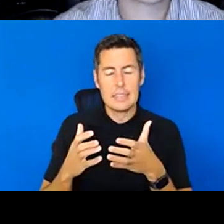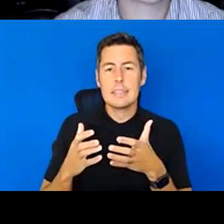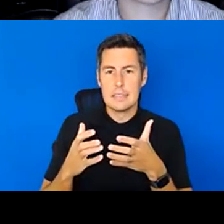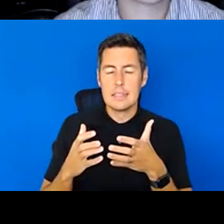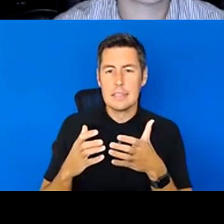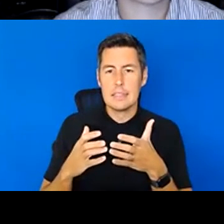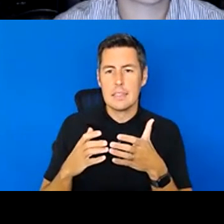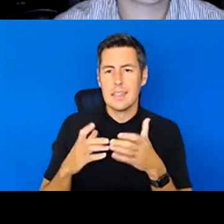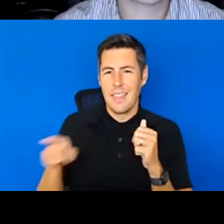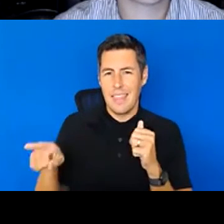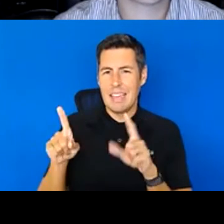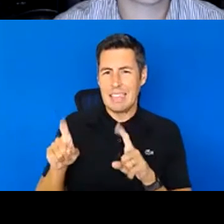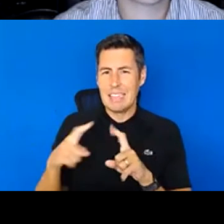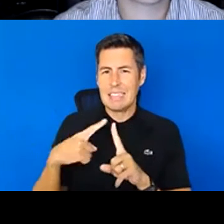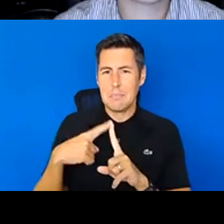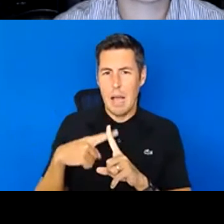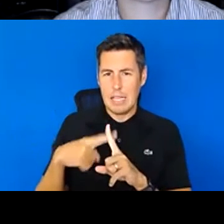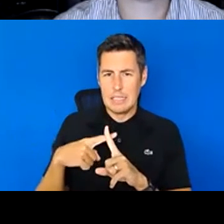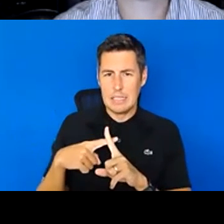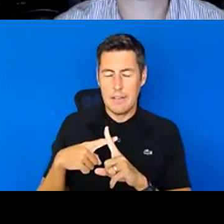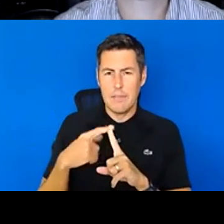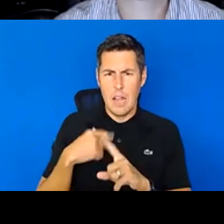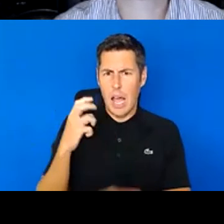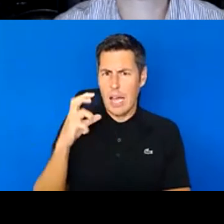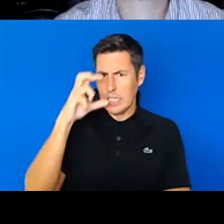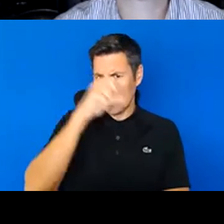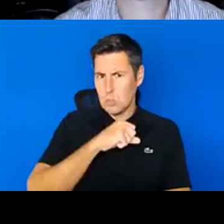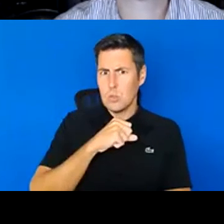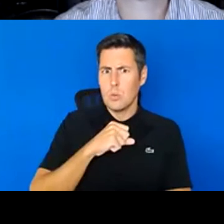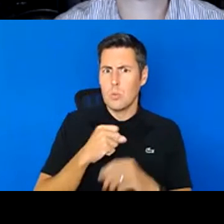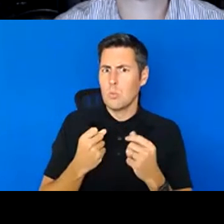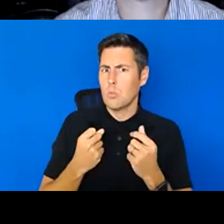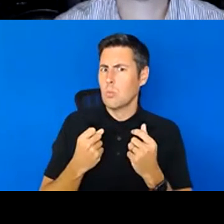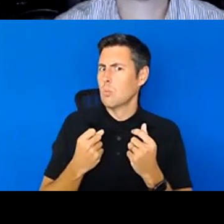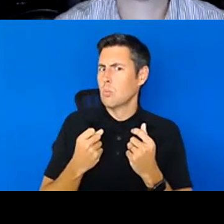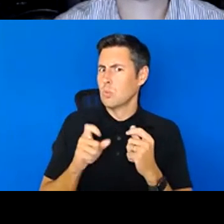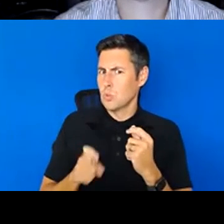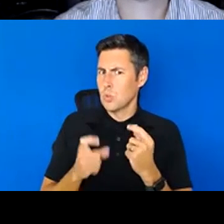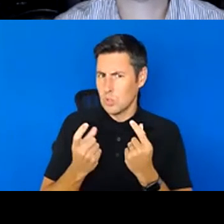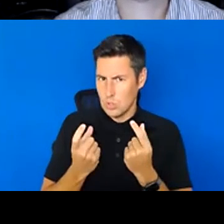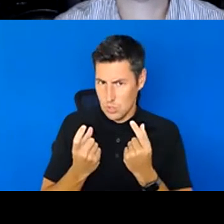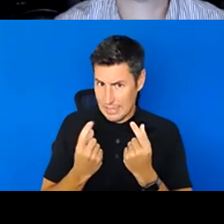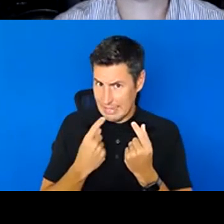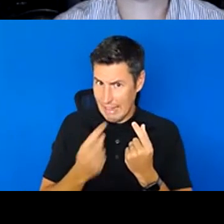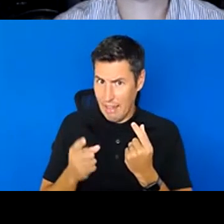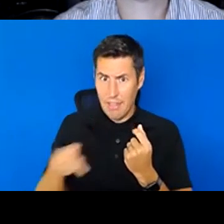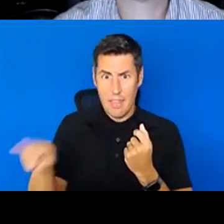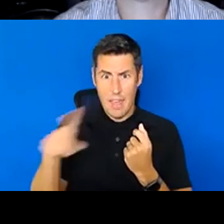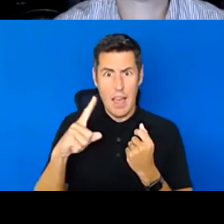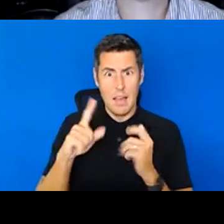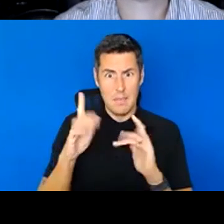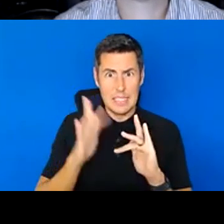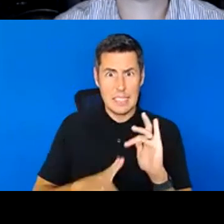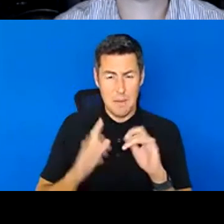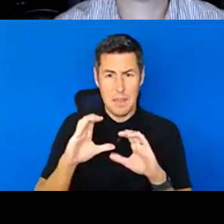that, that they tested positive, I assume the protocol would be that we would tell them they'll need to skip class